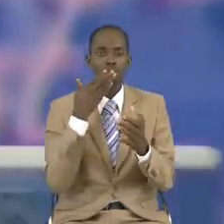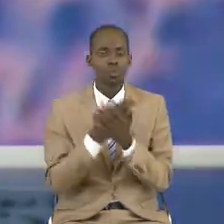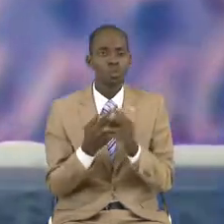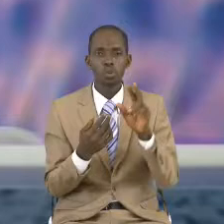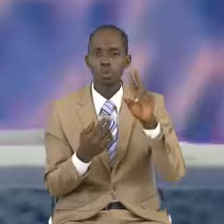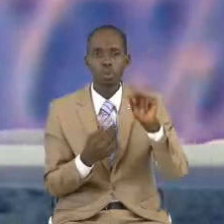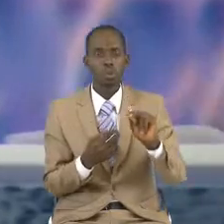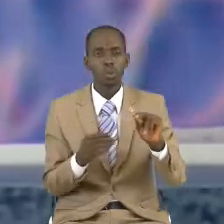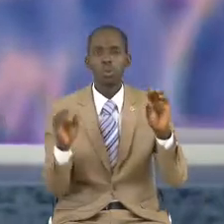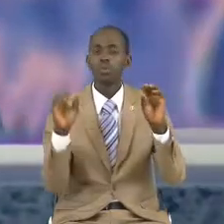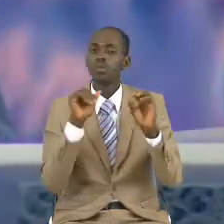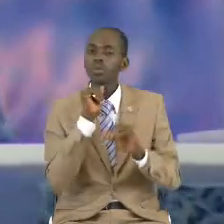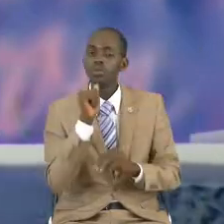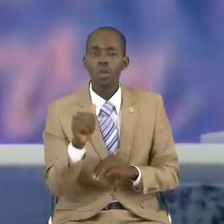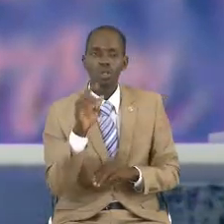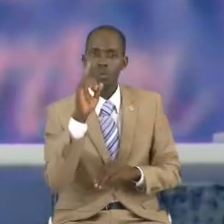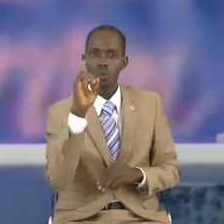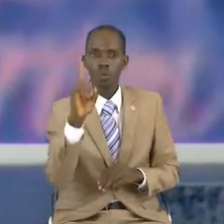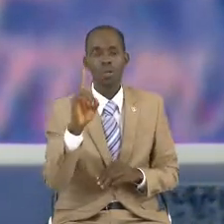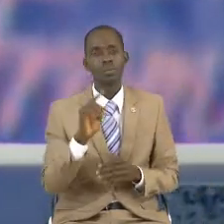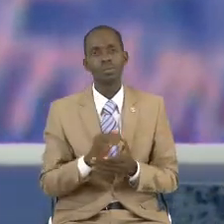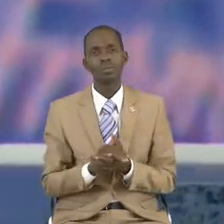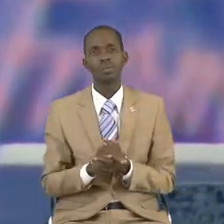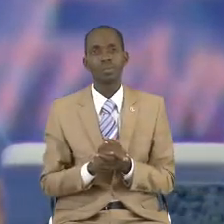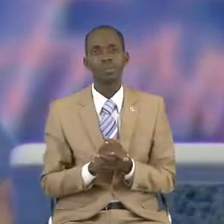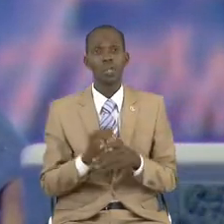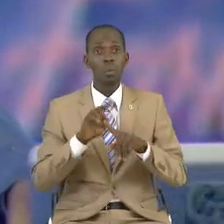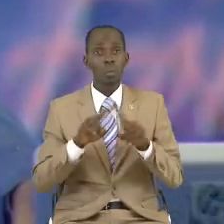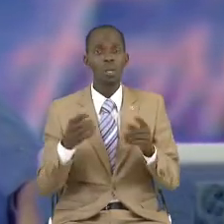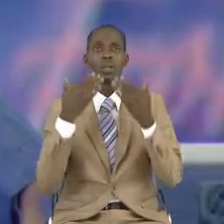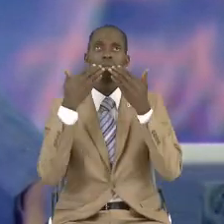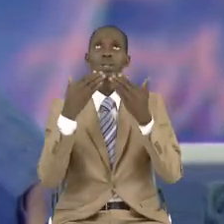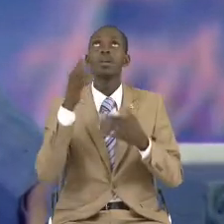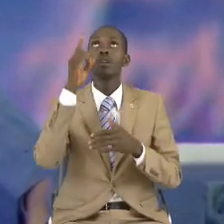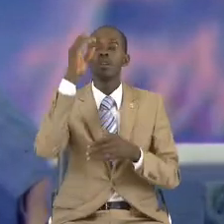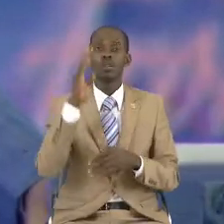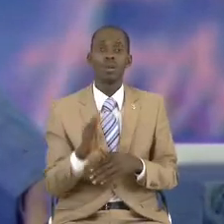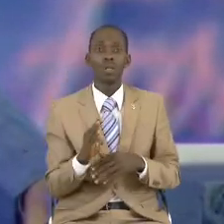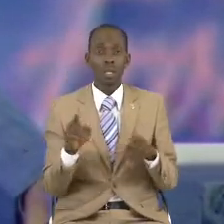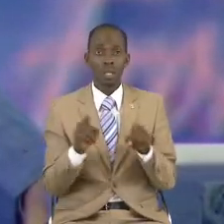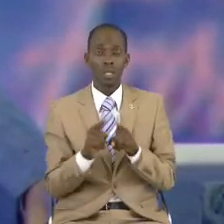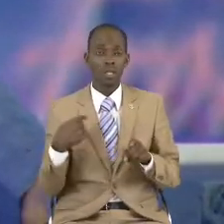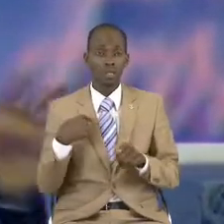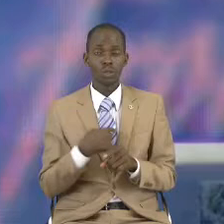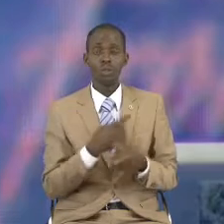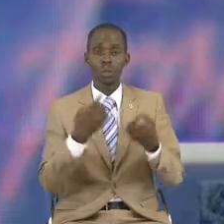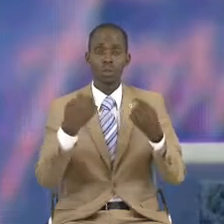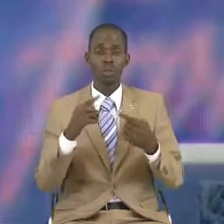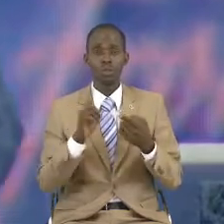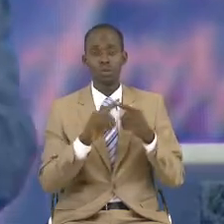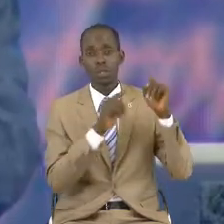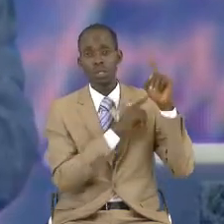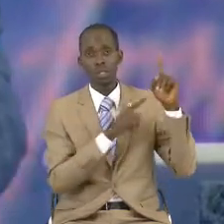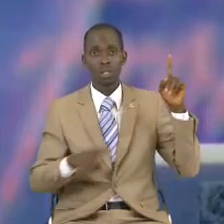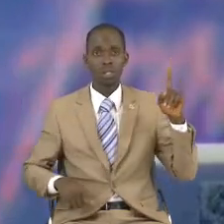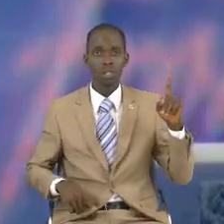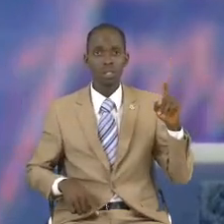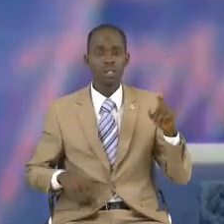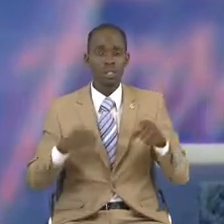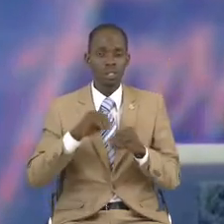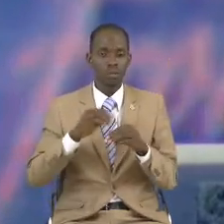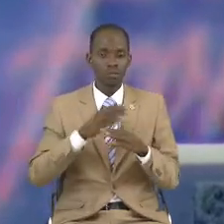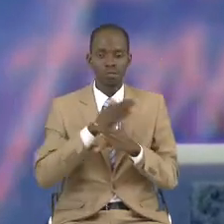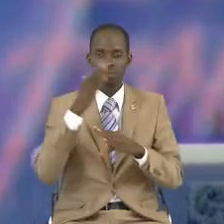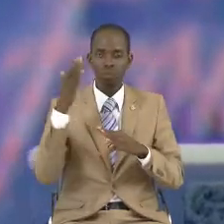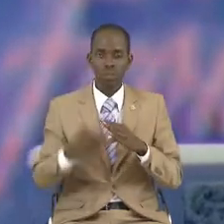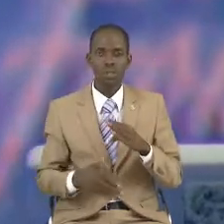not one but thank god as well come to the lord in total repentance as